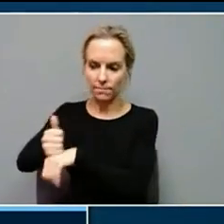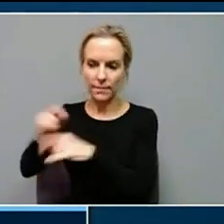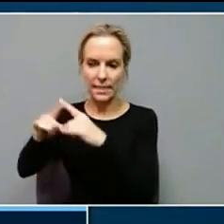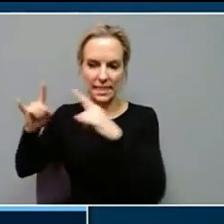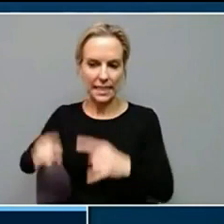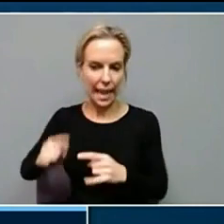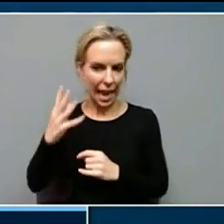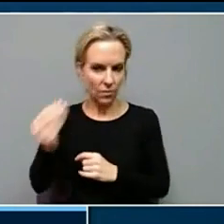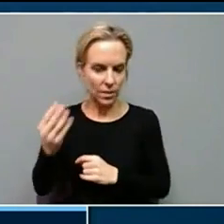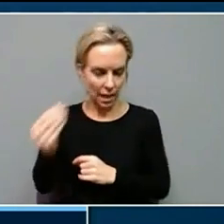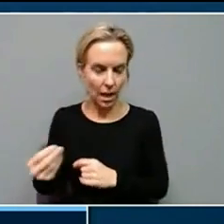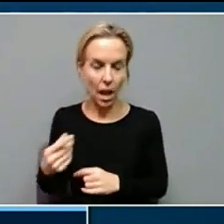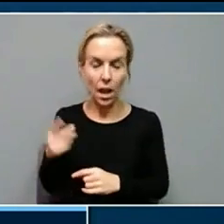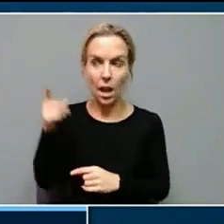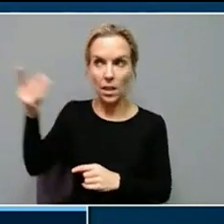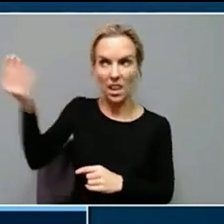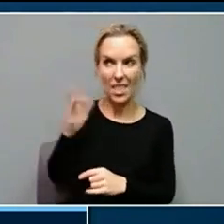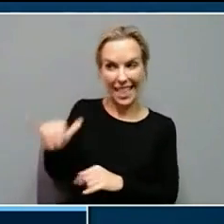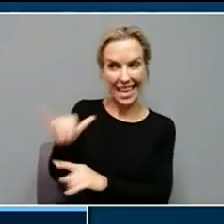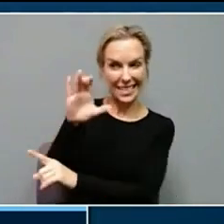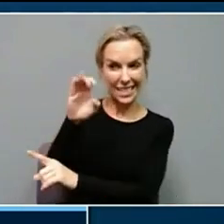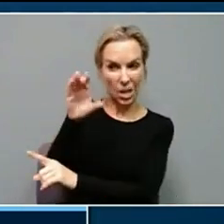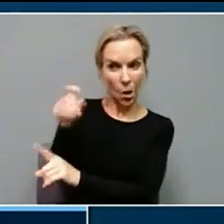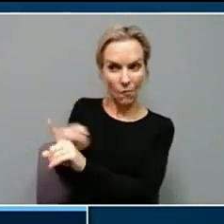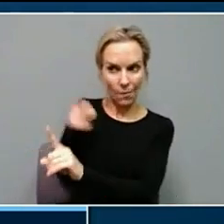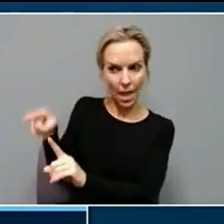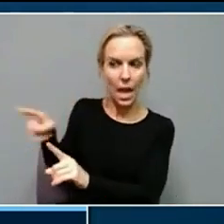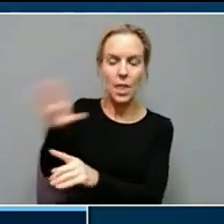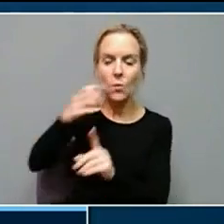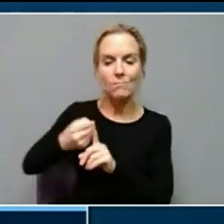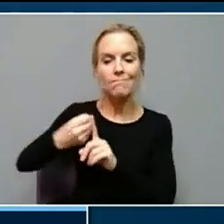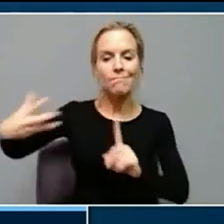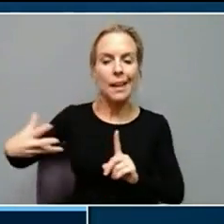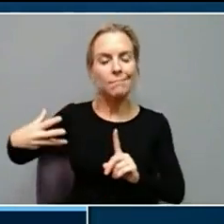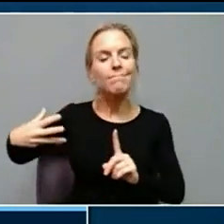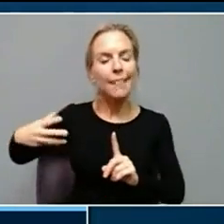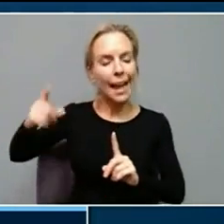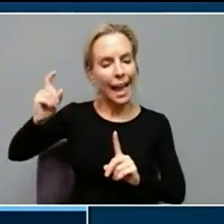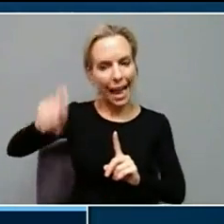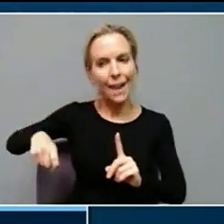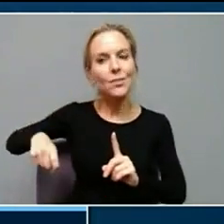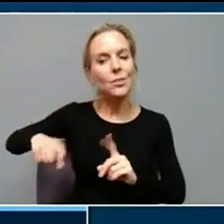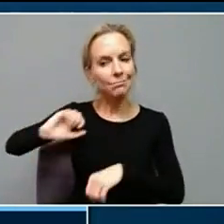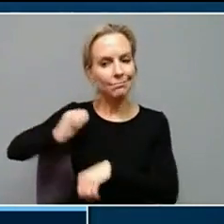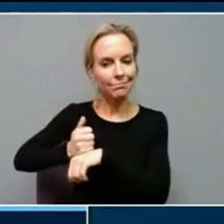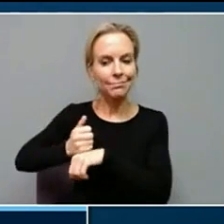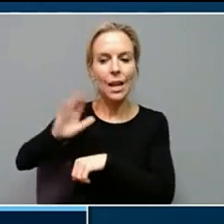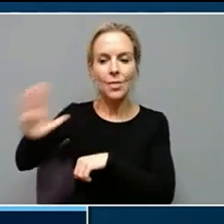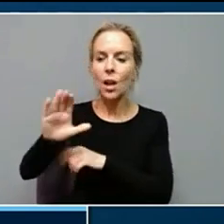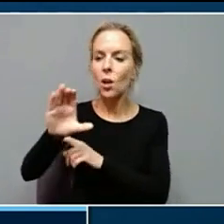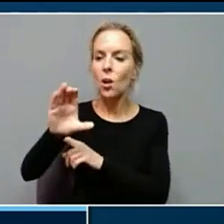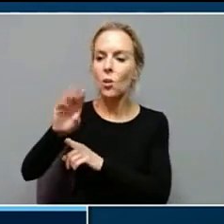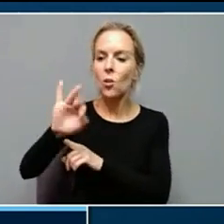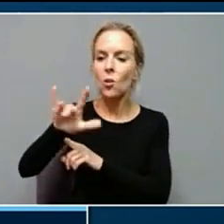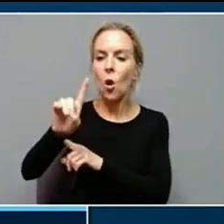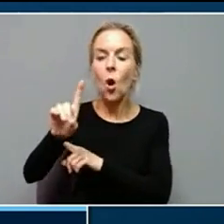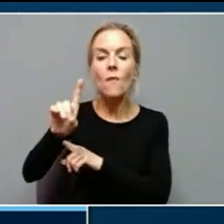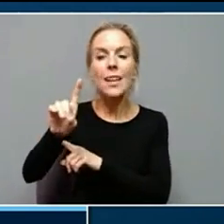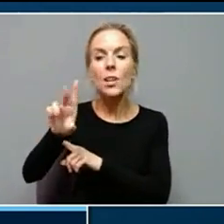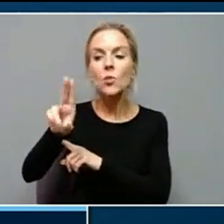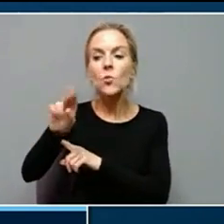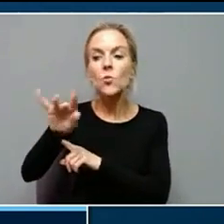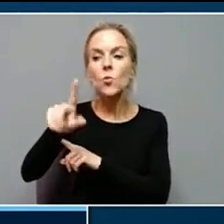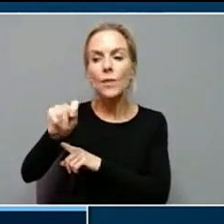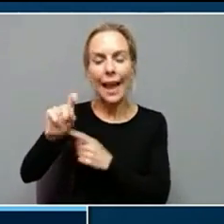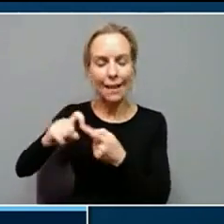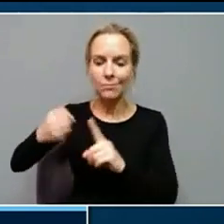from their CEO today. They are expanding their COVID capacity units for the third straight time. And their